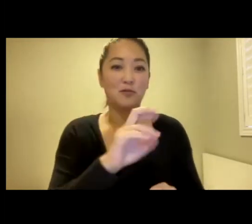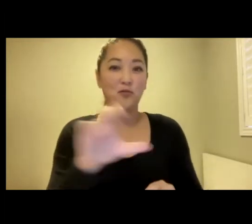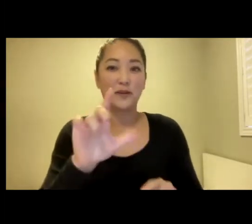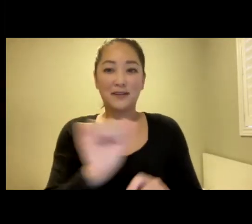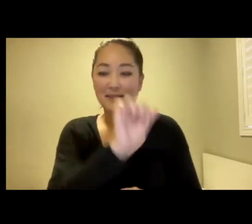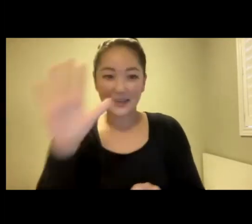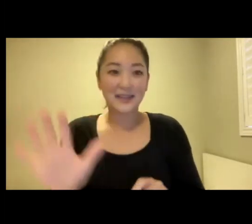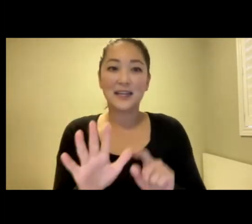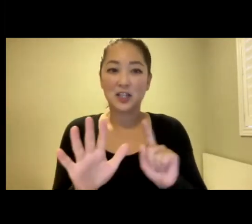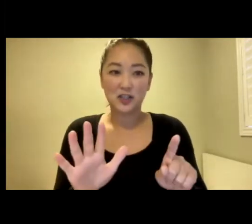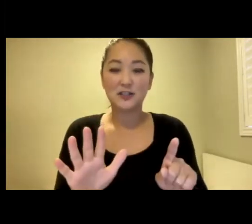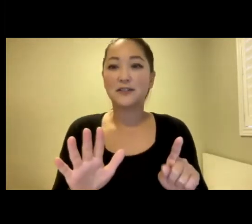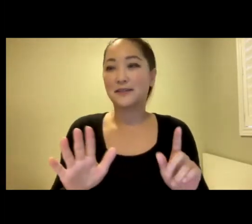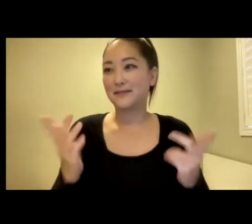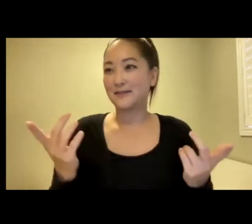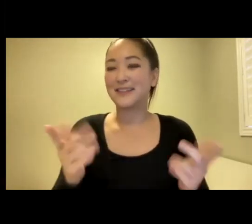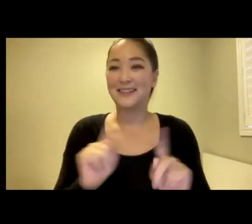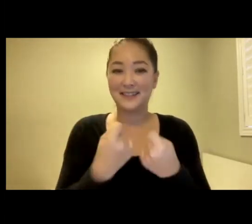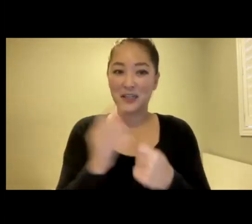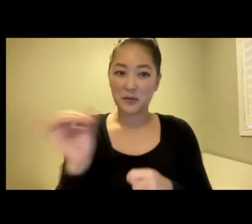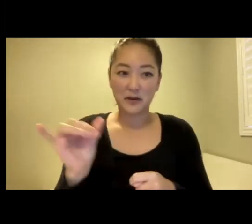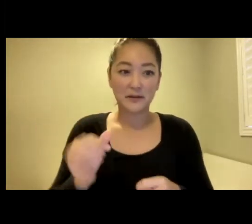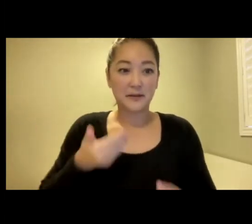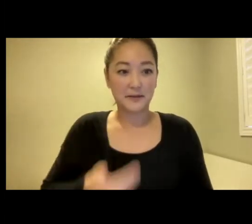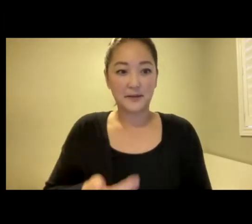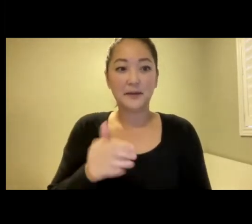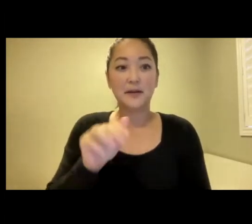producer at the National Film Board of Canada's animation studio.